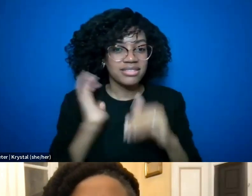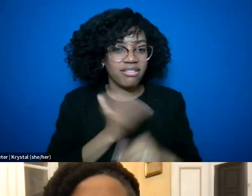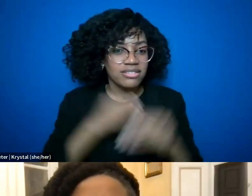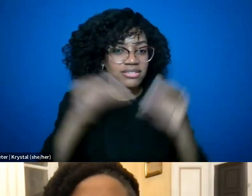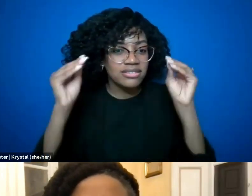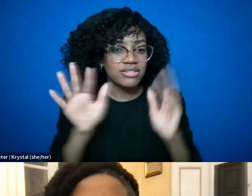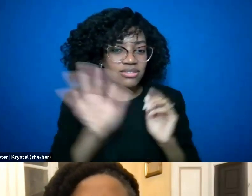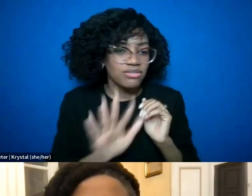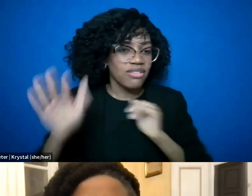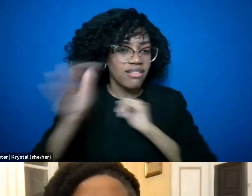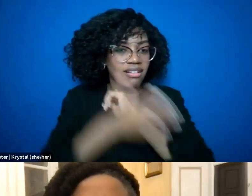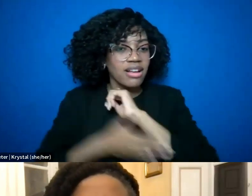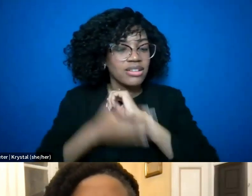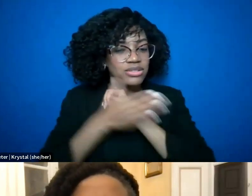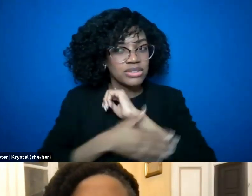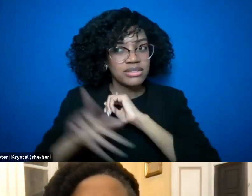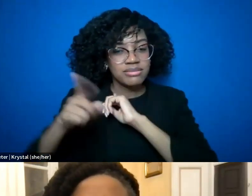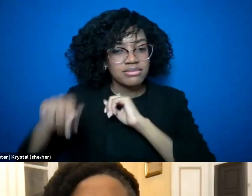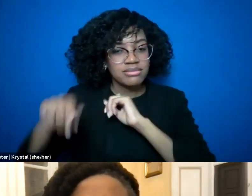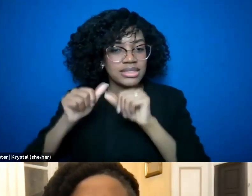work. You know,